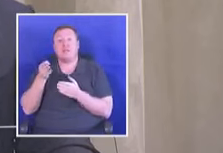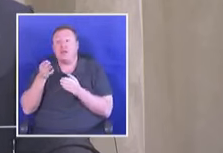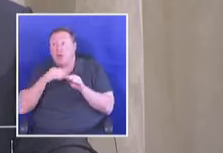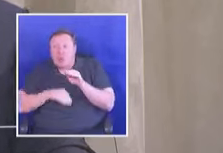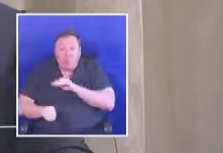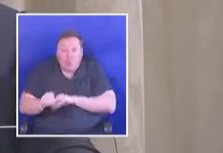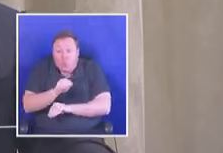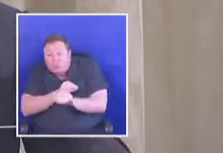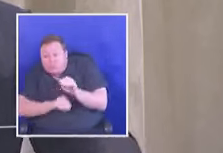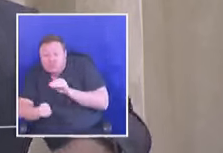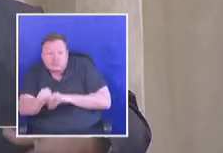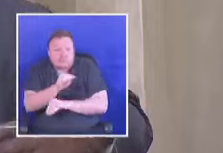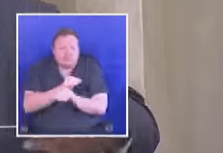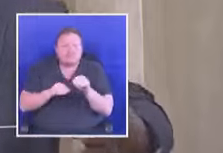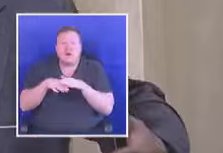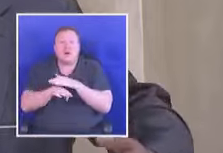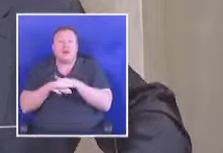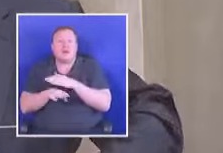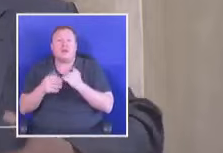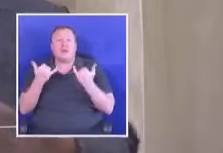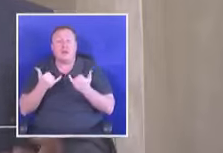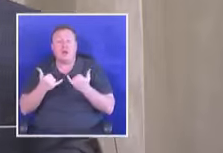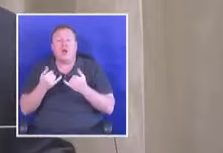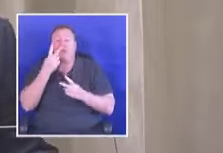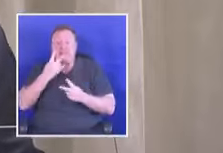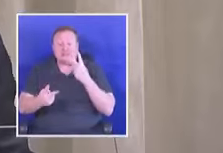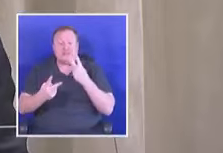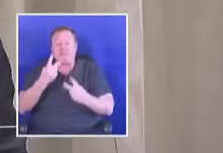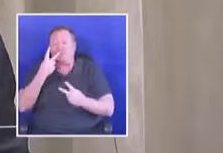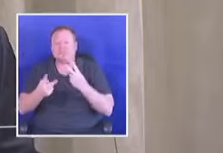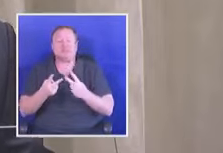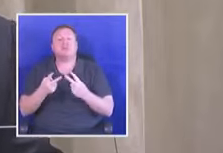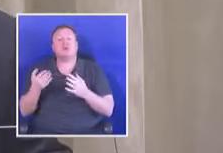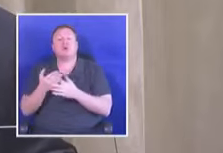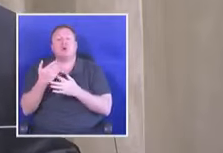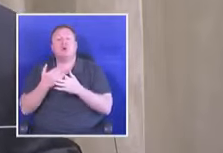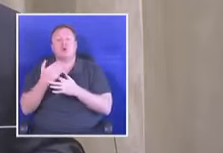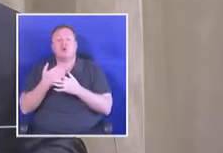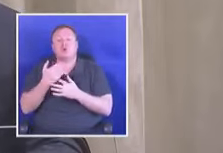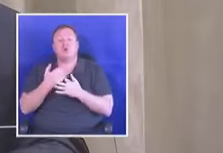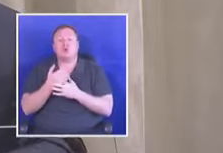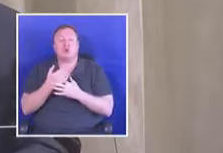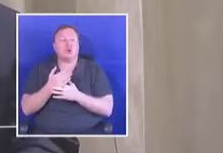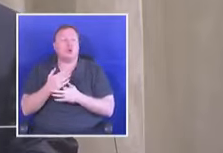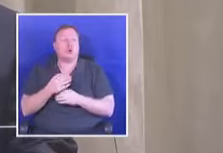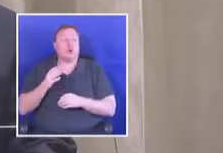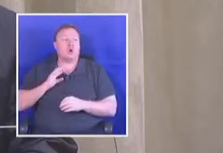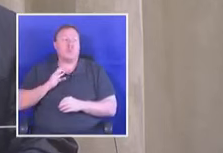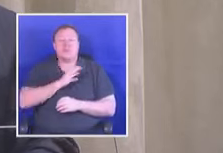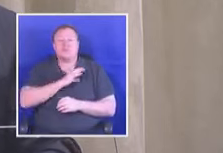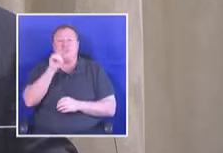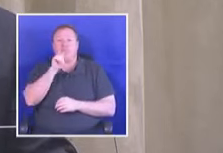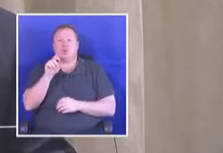it is really only coming to light now through the various commissions that are now underway.